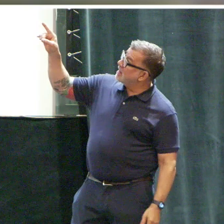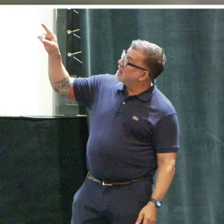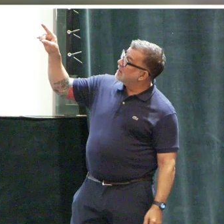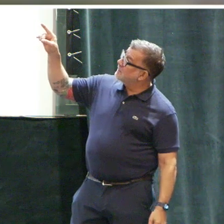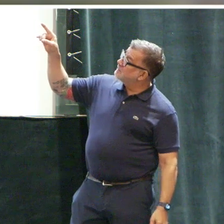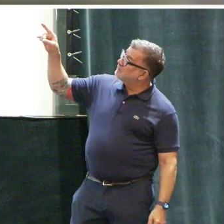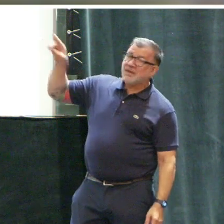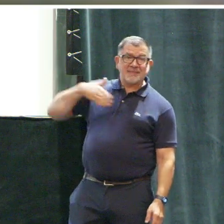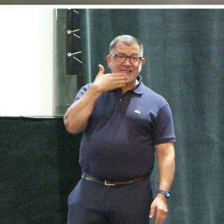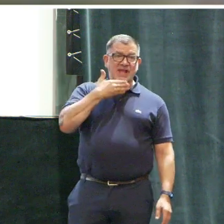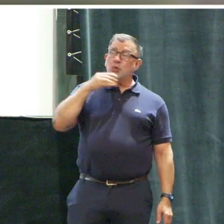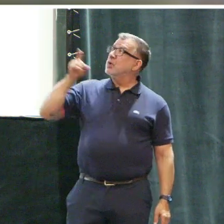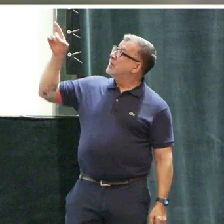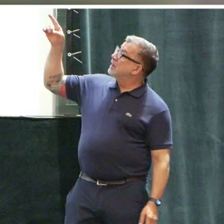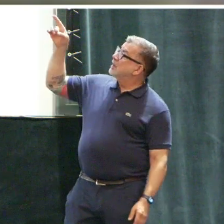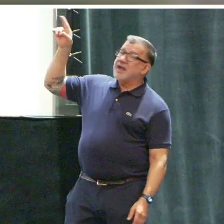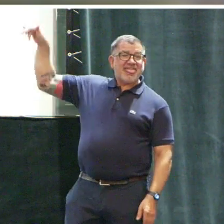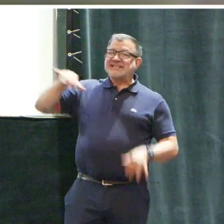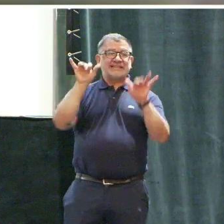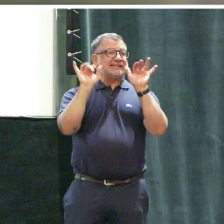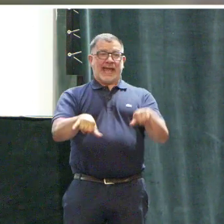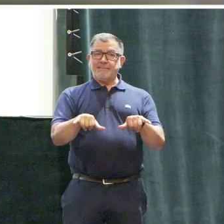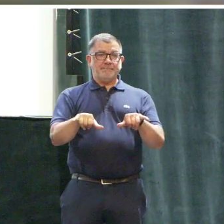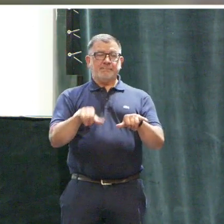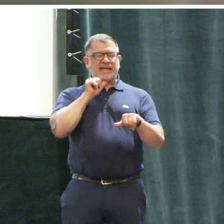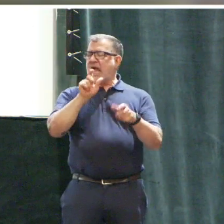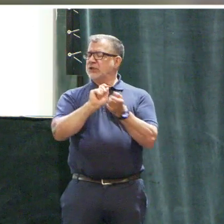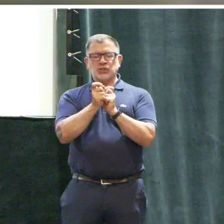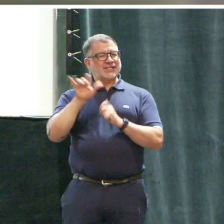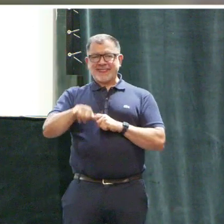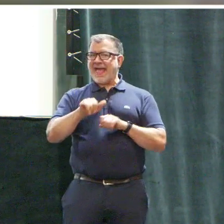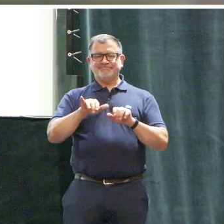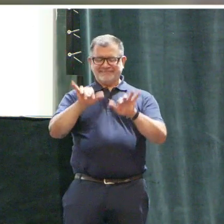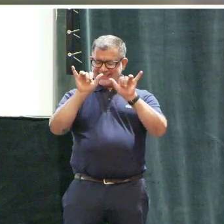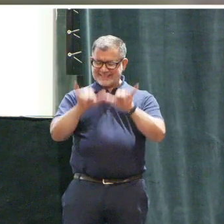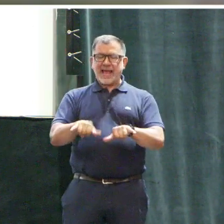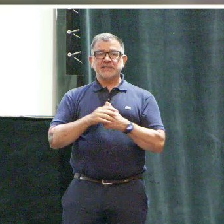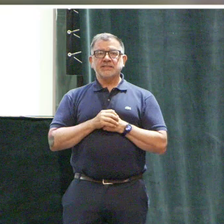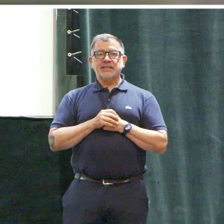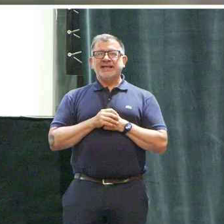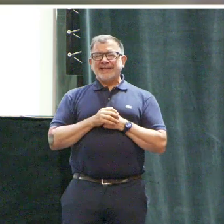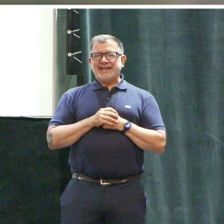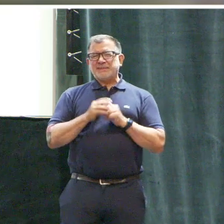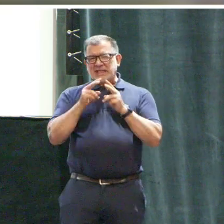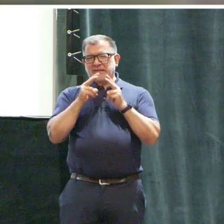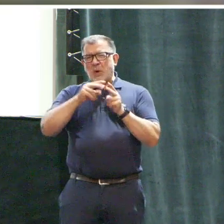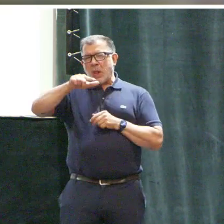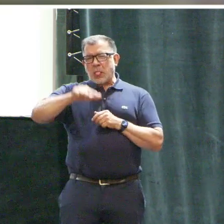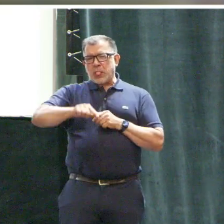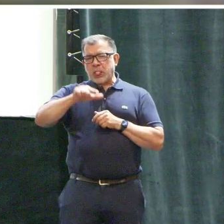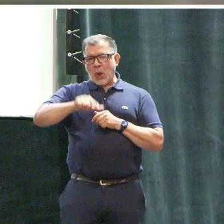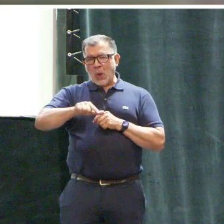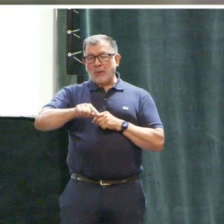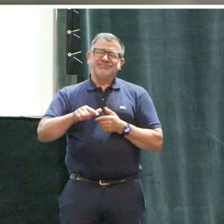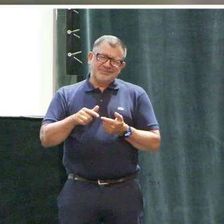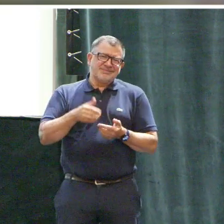Gwen? Thank you, Gwen. That stays the same. That's untouched. It is a fairly low elevation, so there is a likelihood